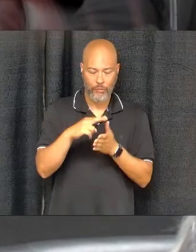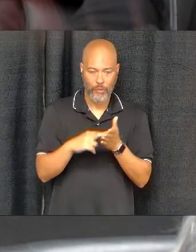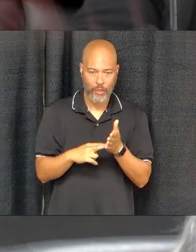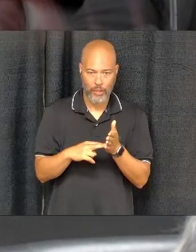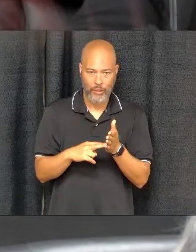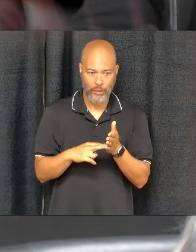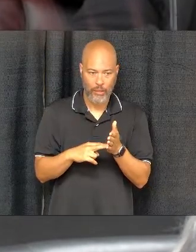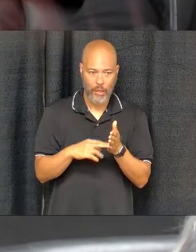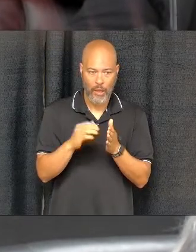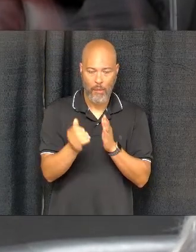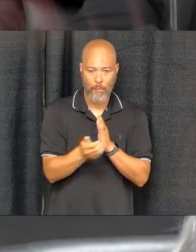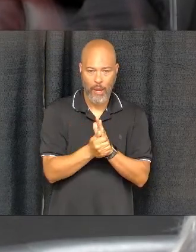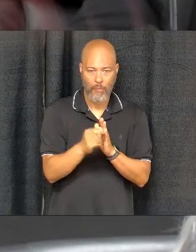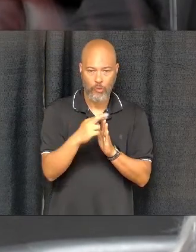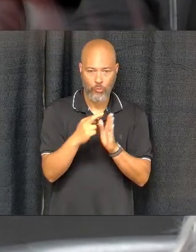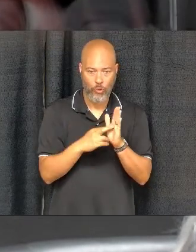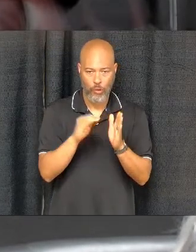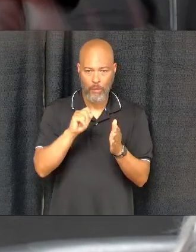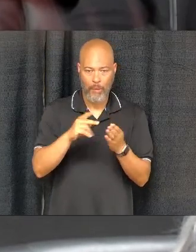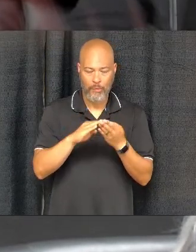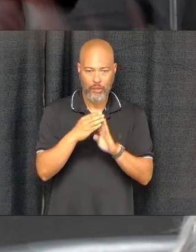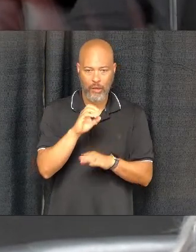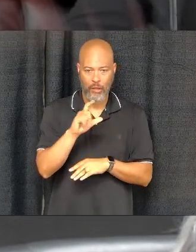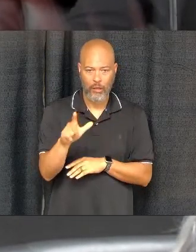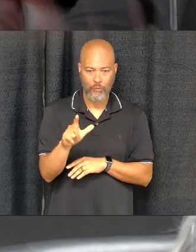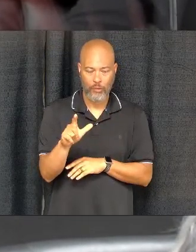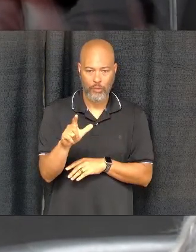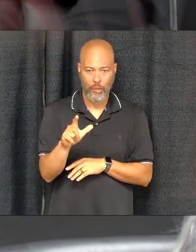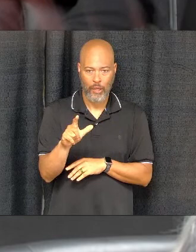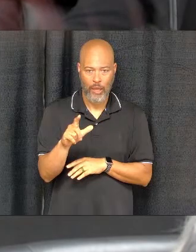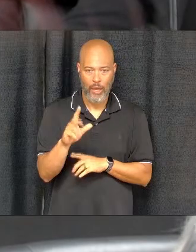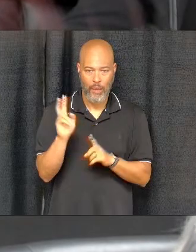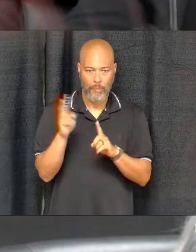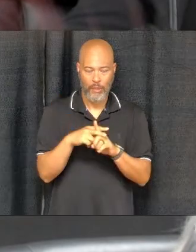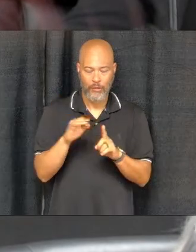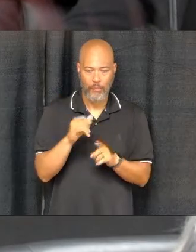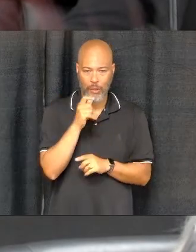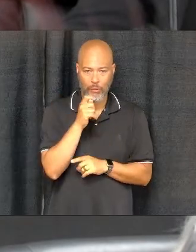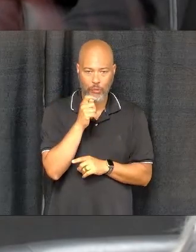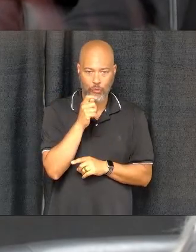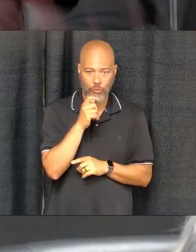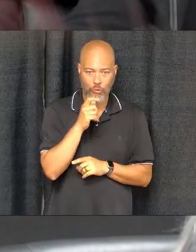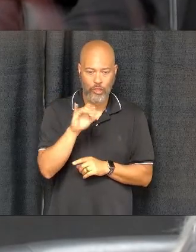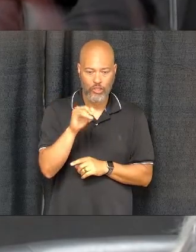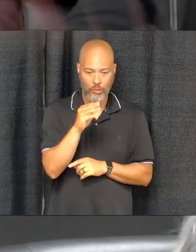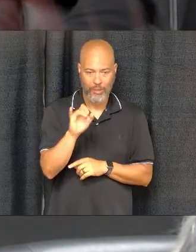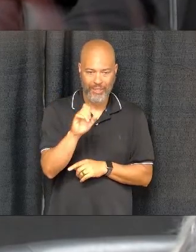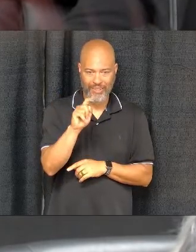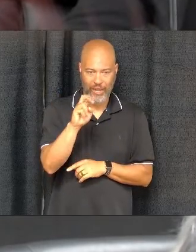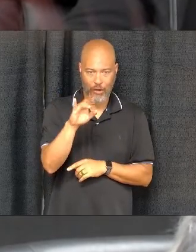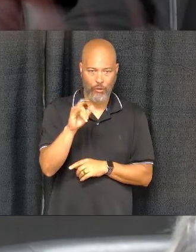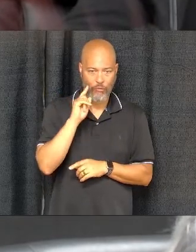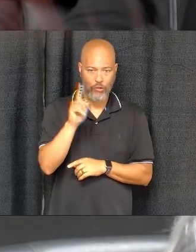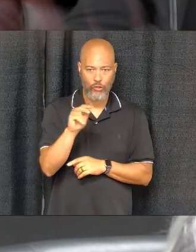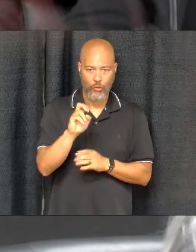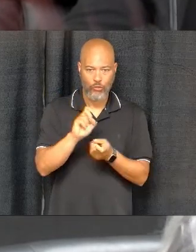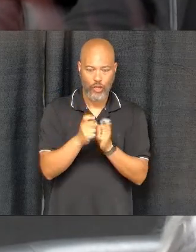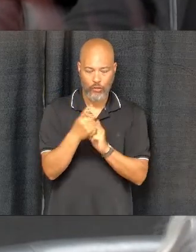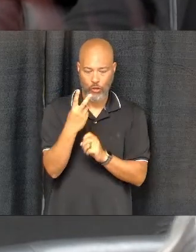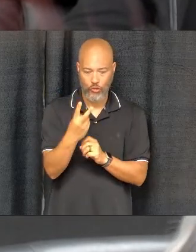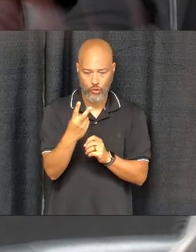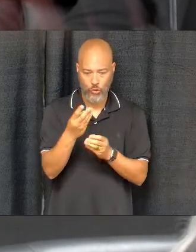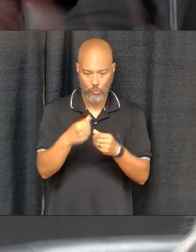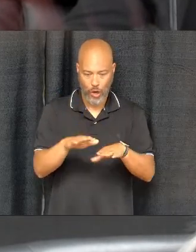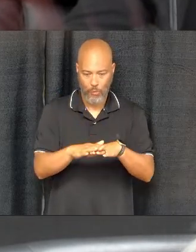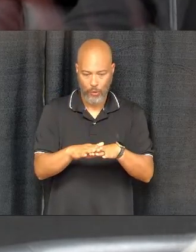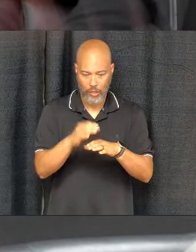reading, amending the zoning ordinance and map of the city of Clarksville, application of Jimmy Terry for zone change on 2 parcels